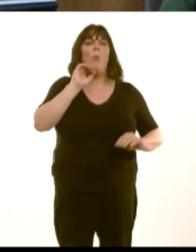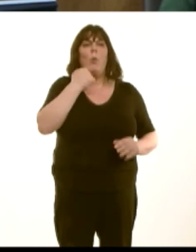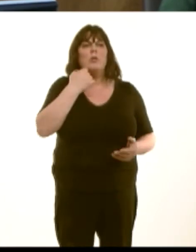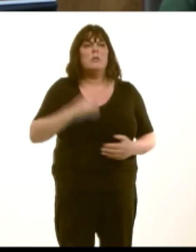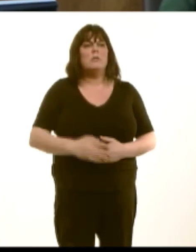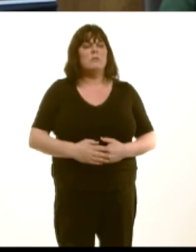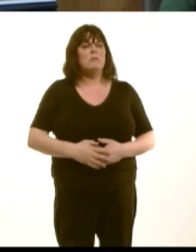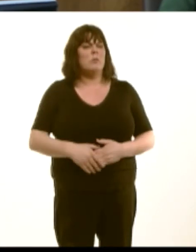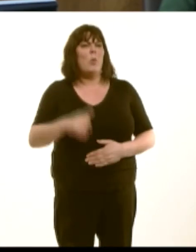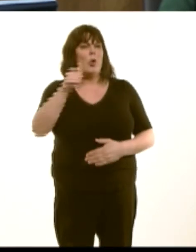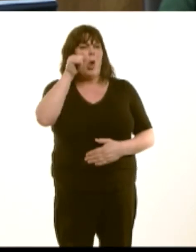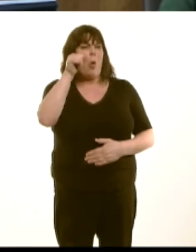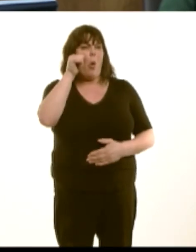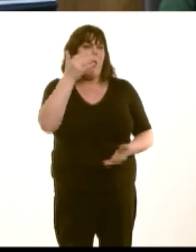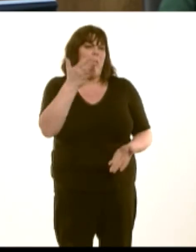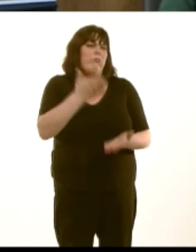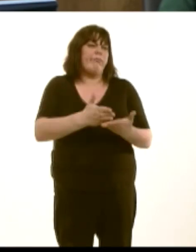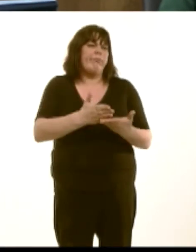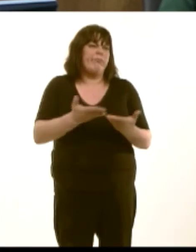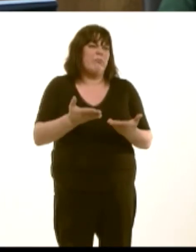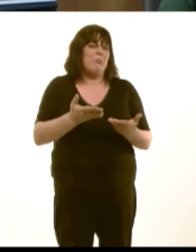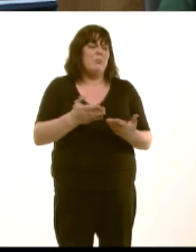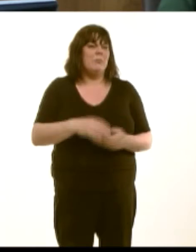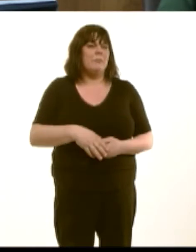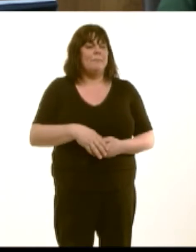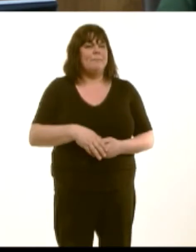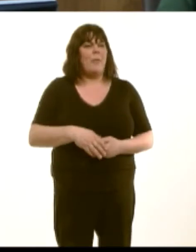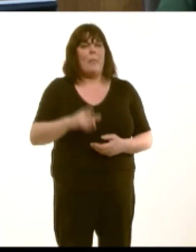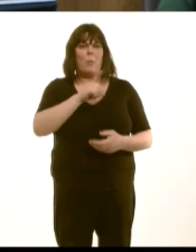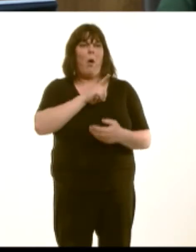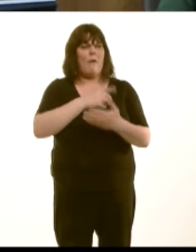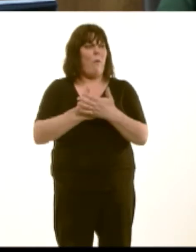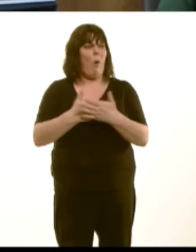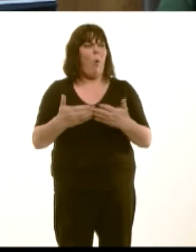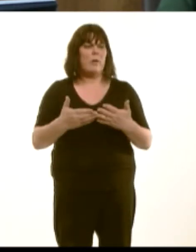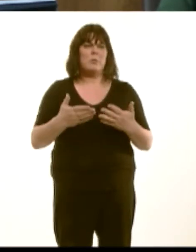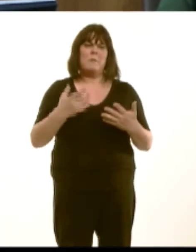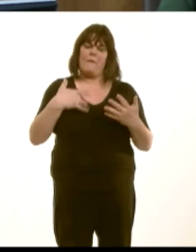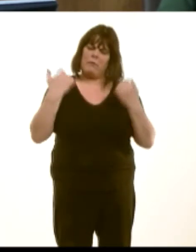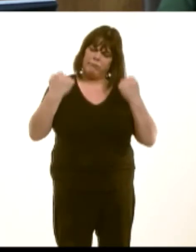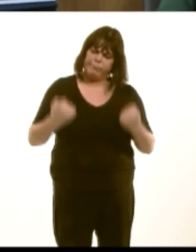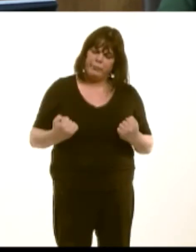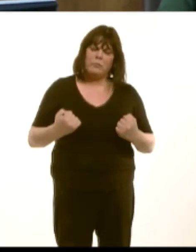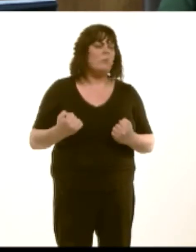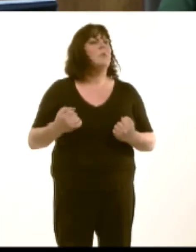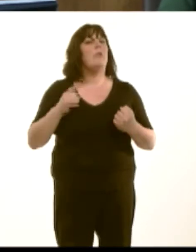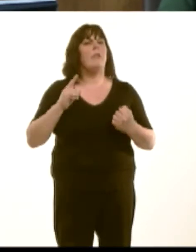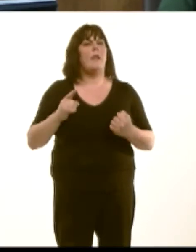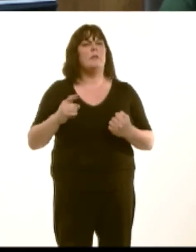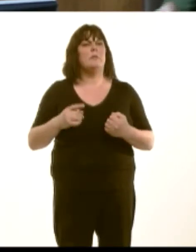that. That's an economic reality, and that's why I've always argued that